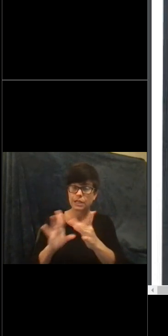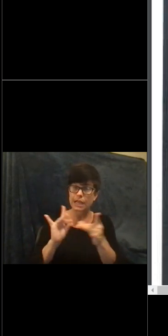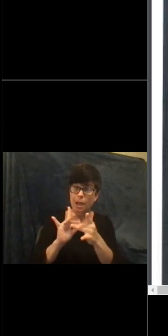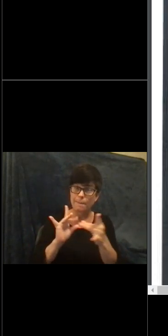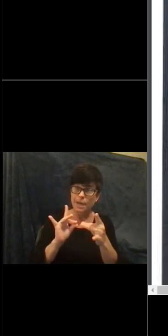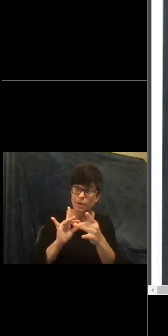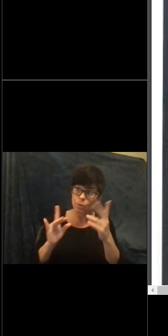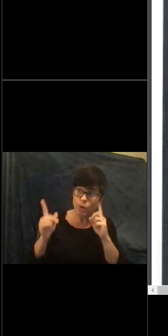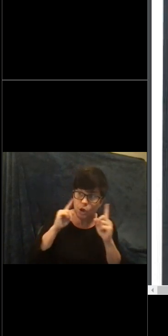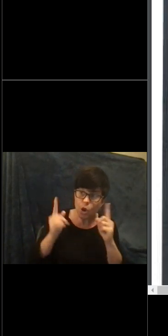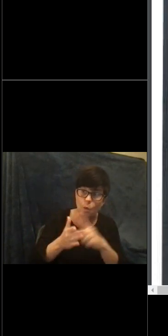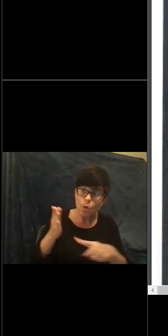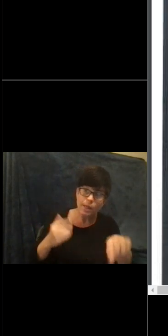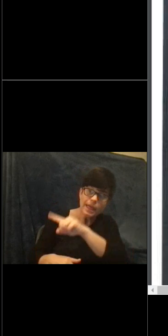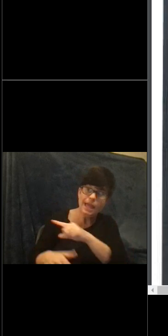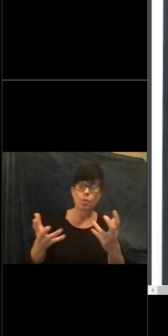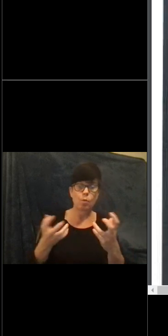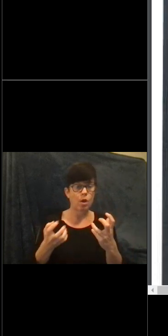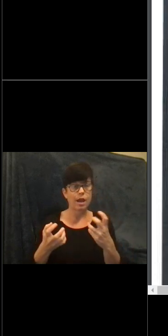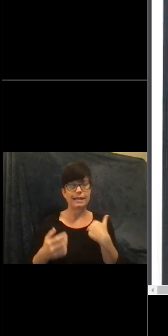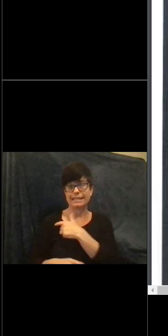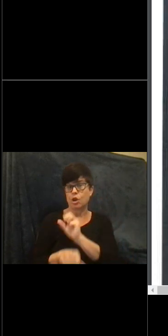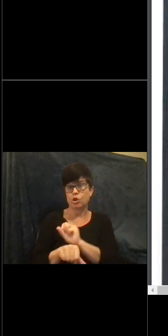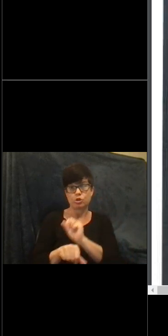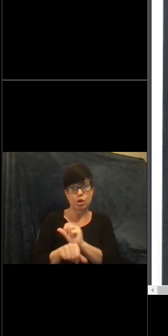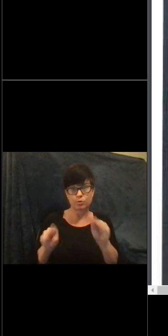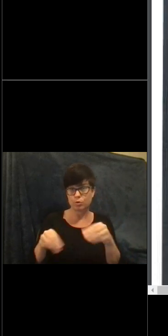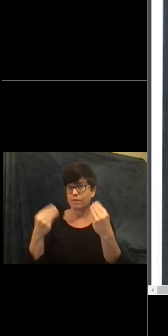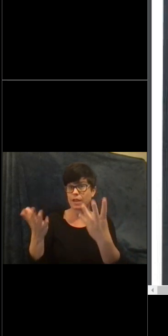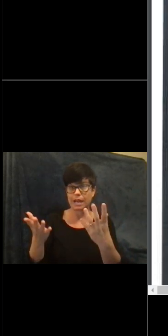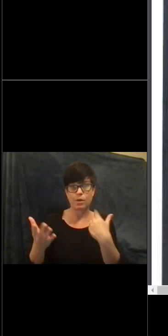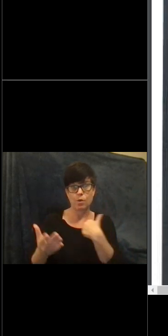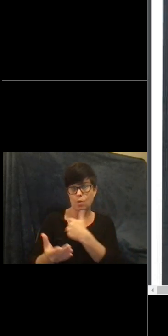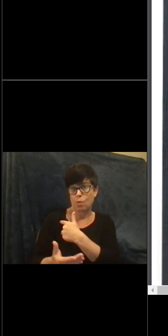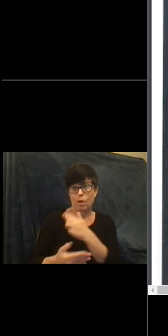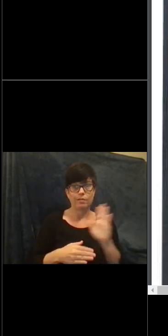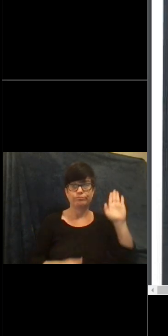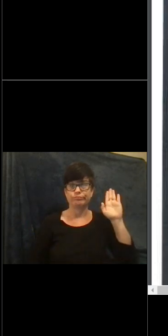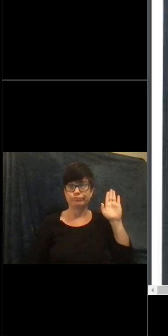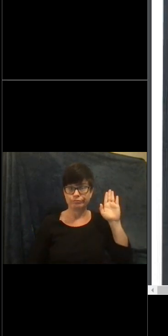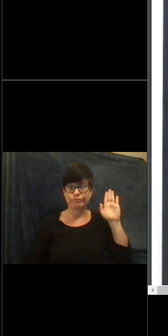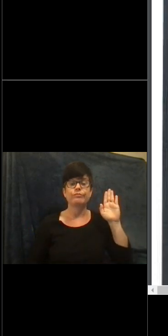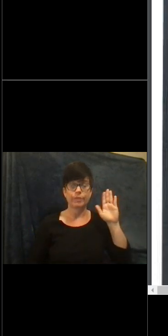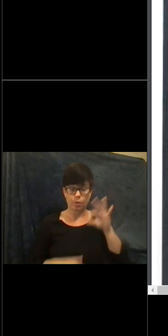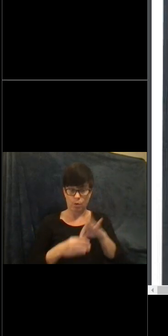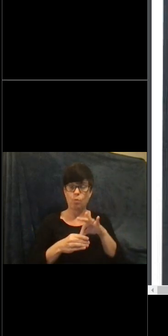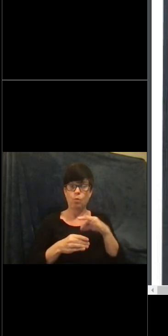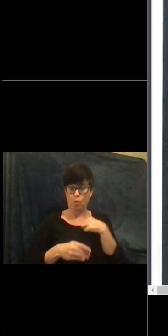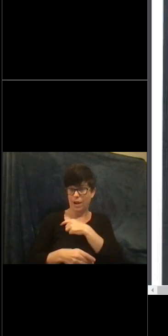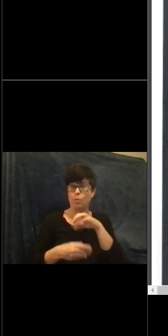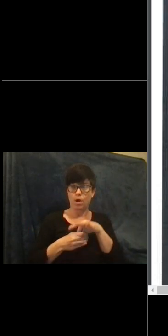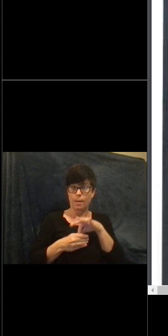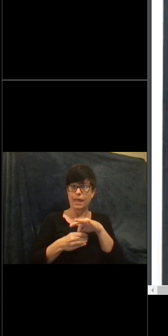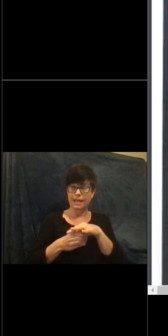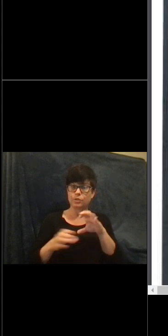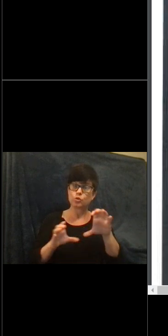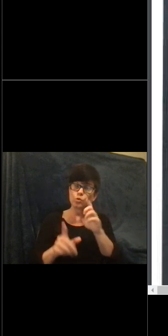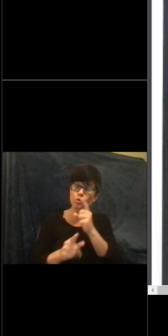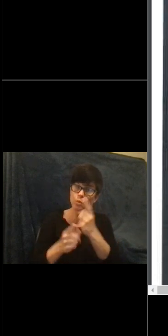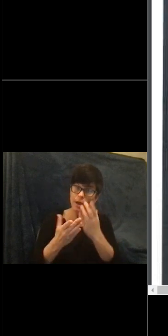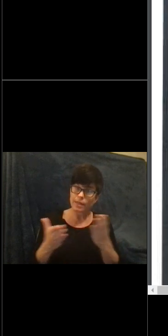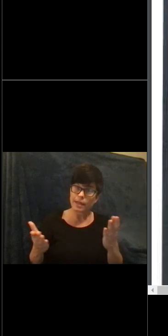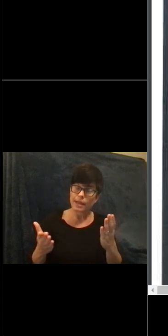And I think it's our job to provide that. That's what we took this oath for. That's what we worked so hard to get elected for, is to do the right thing by what the